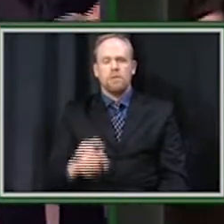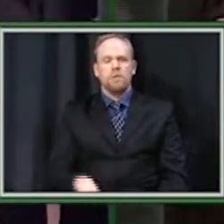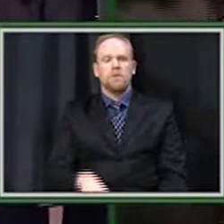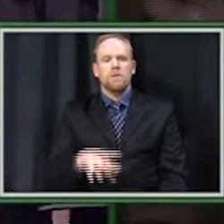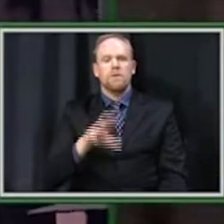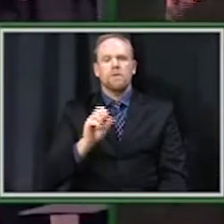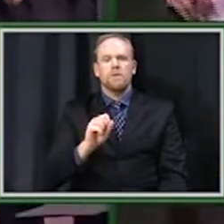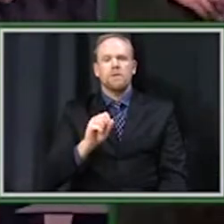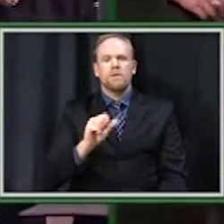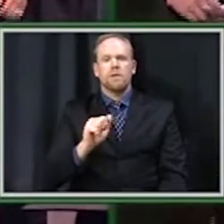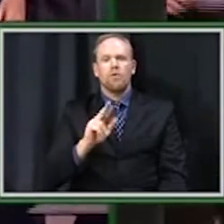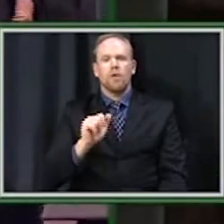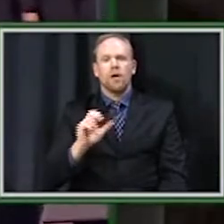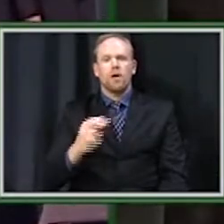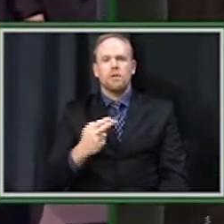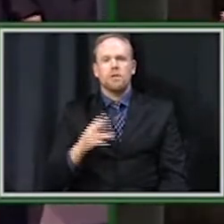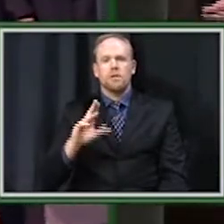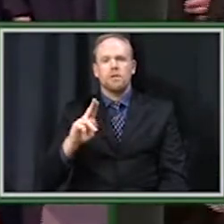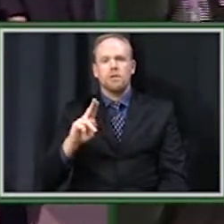Sarah Couch.